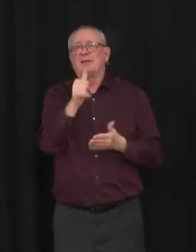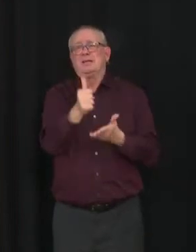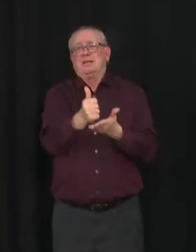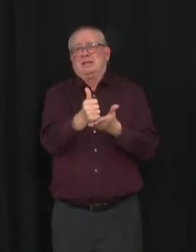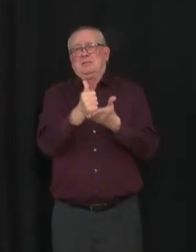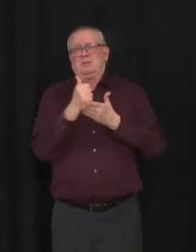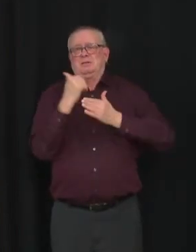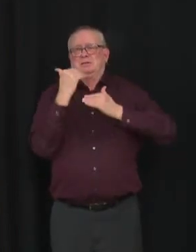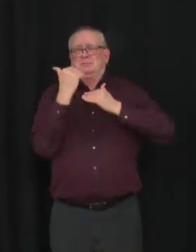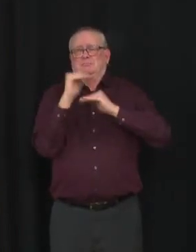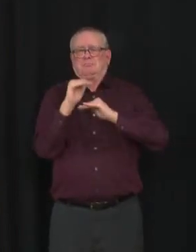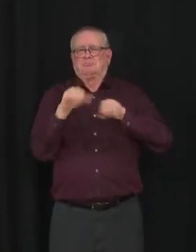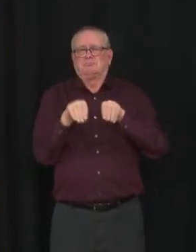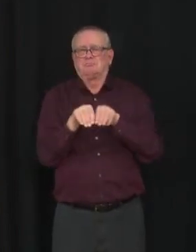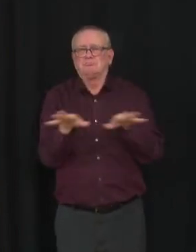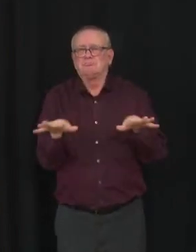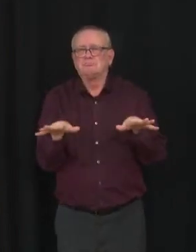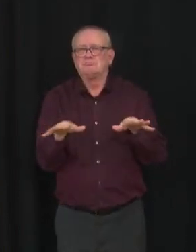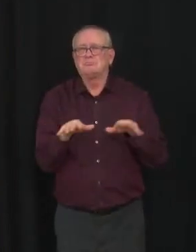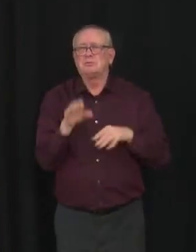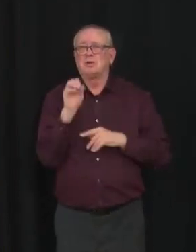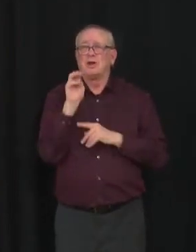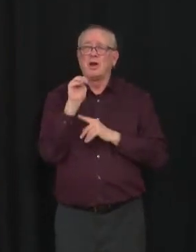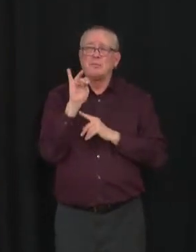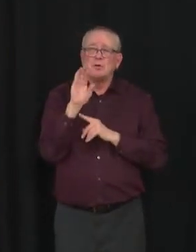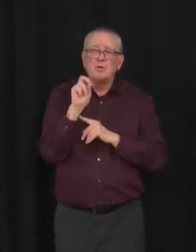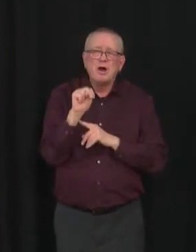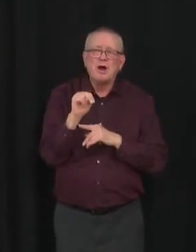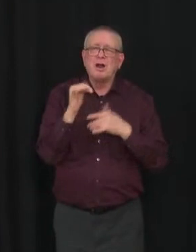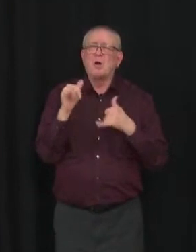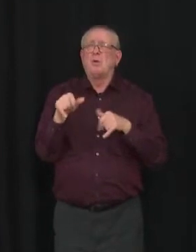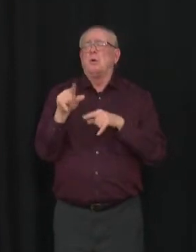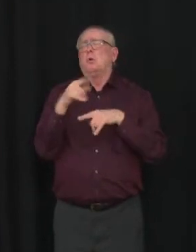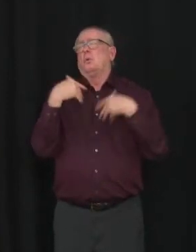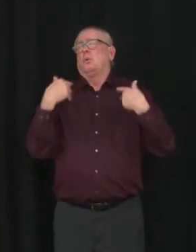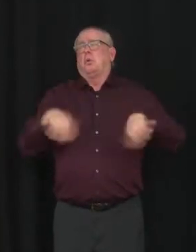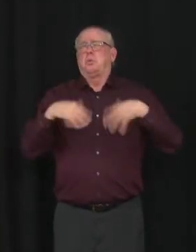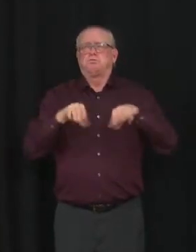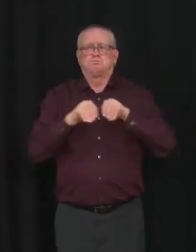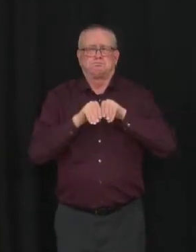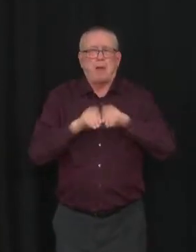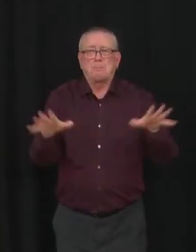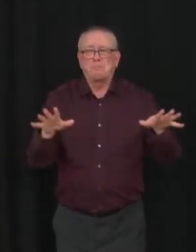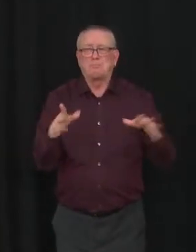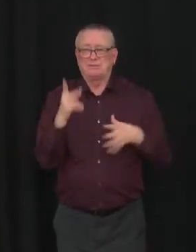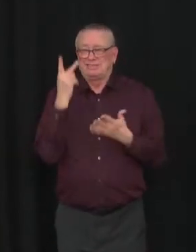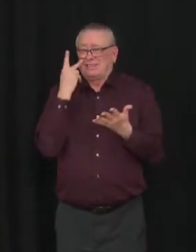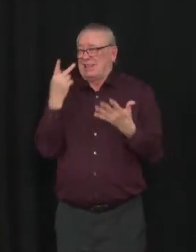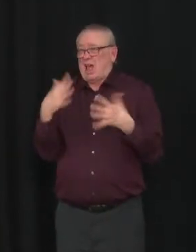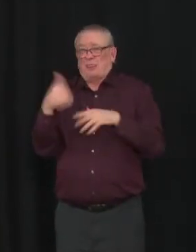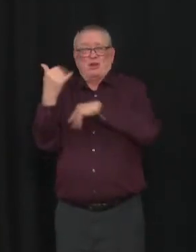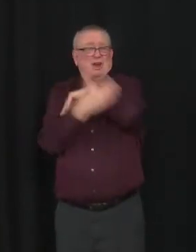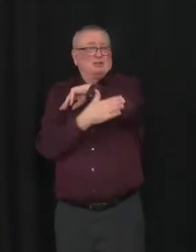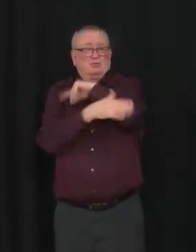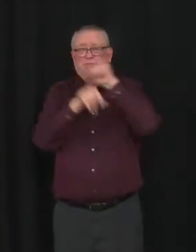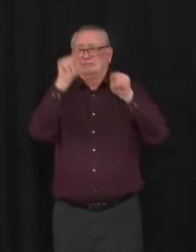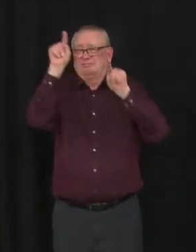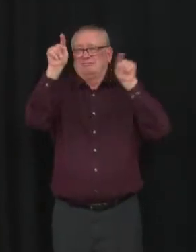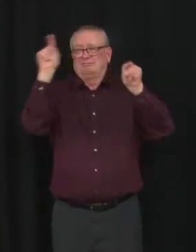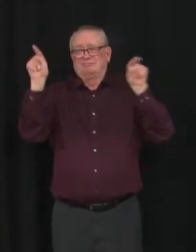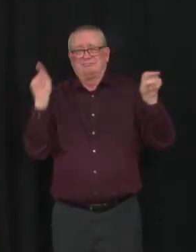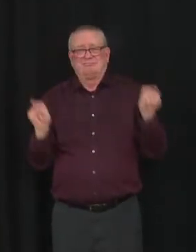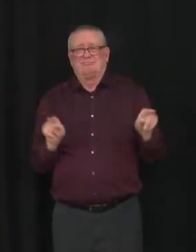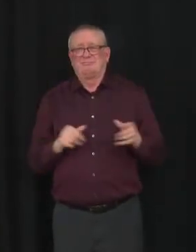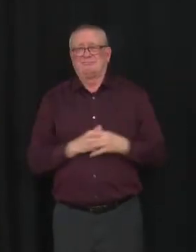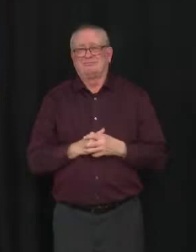Omicron. I mean, this thing moves so quickly, as we've seen around the world, that it is